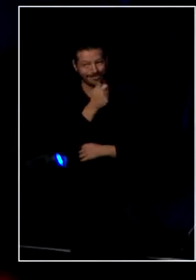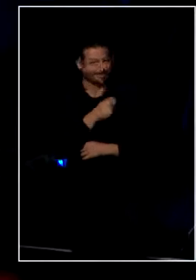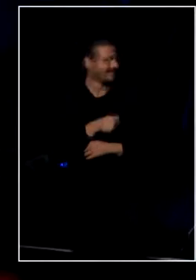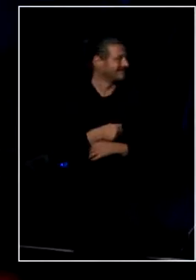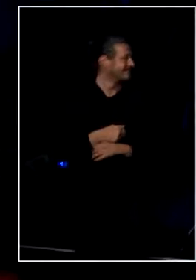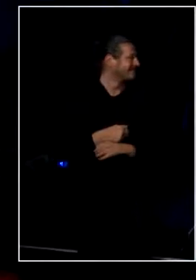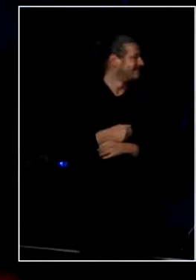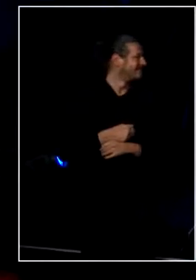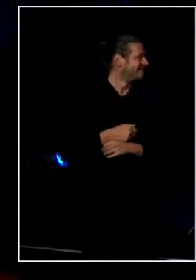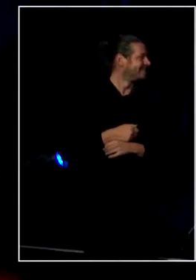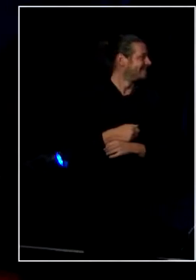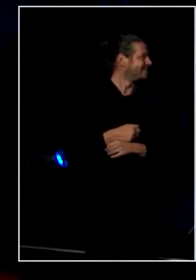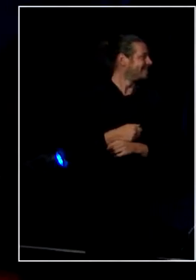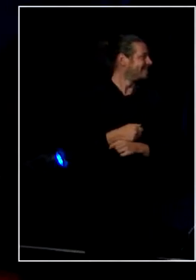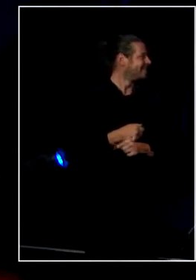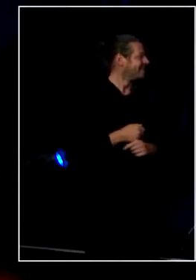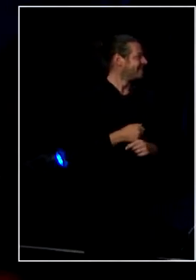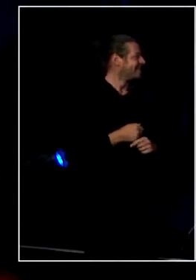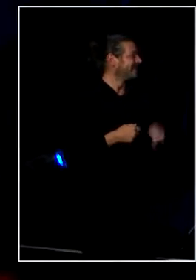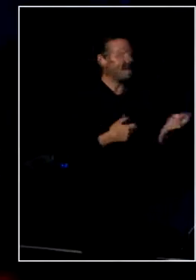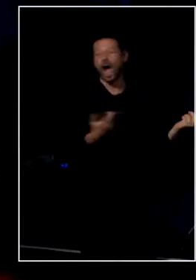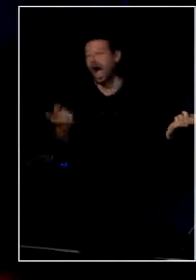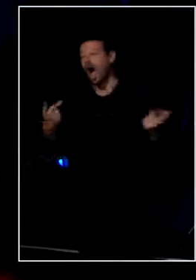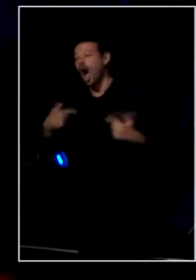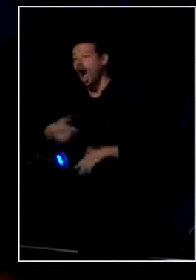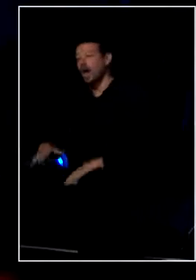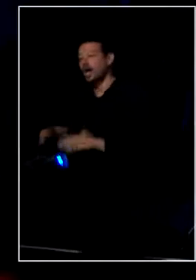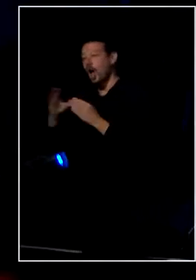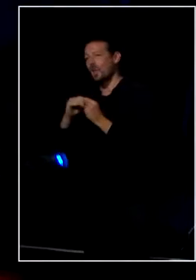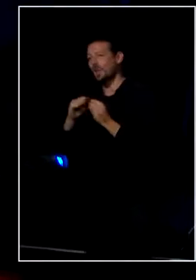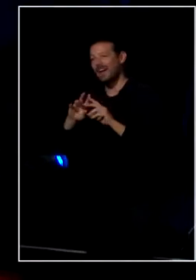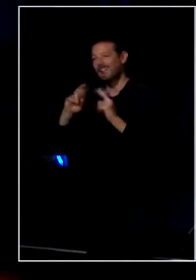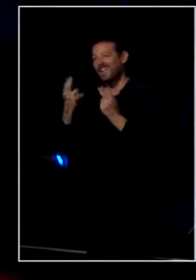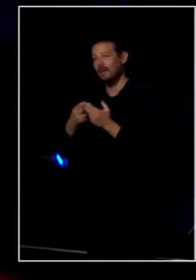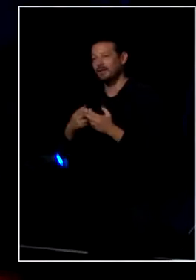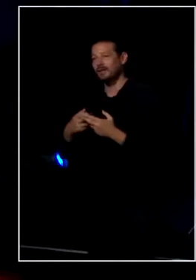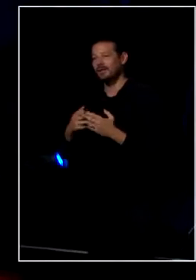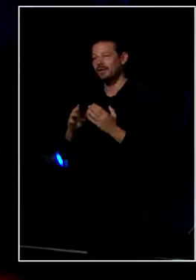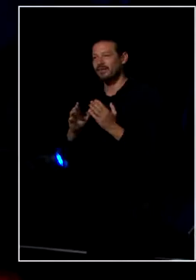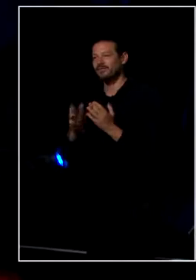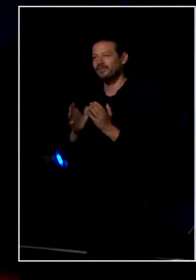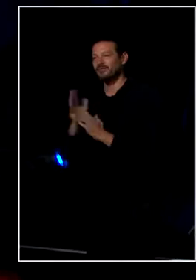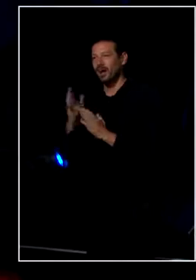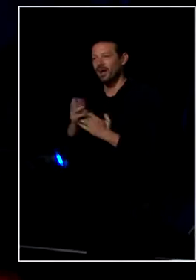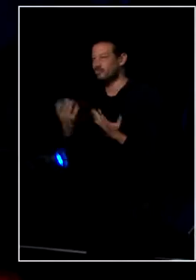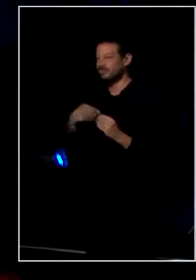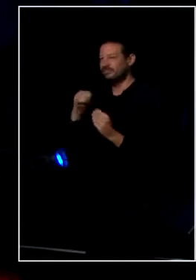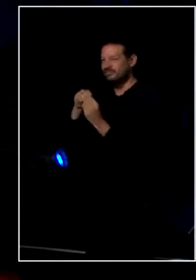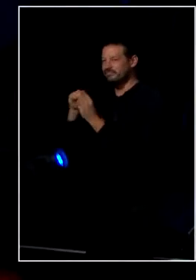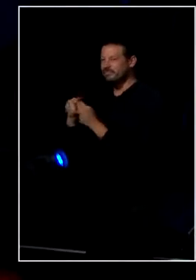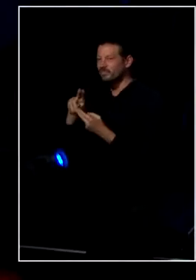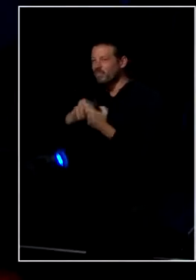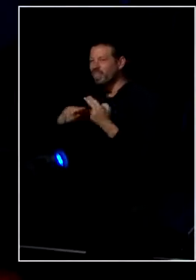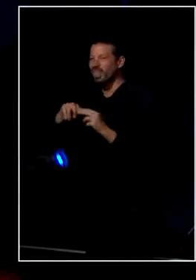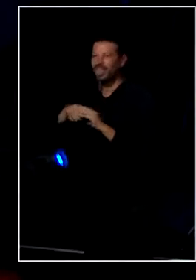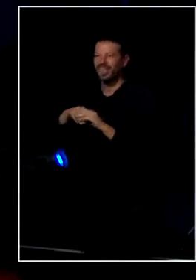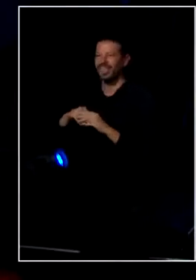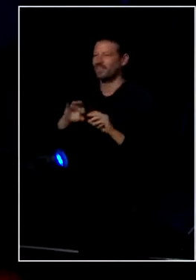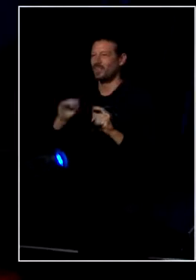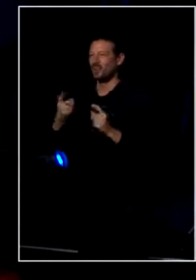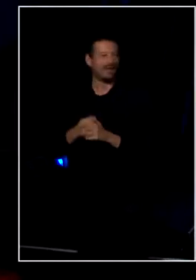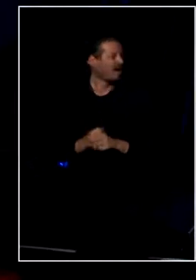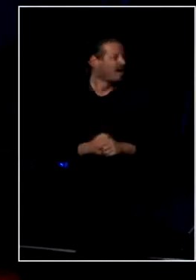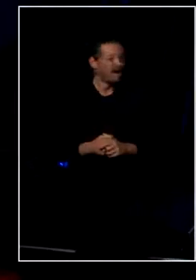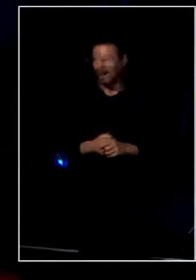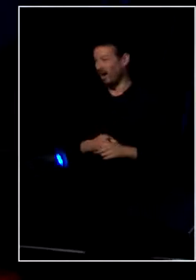Well, my bonfires were with my family. I didn't make out with anyone. No, but that was in those days. I feel like both of you have had way more fun than